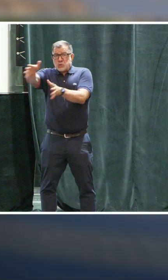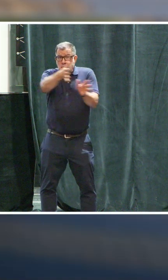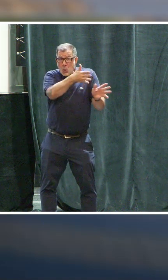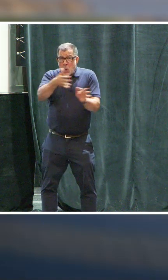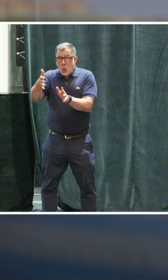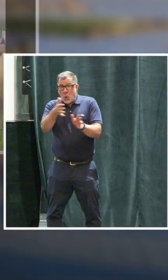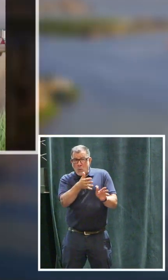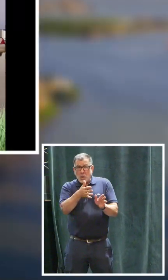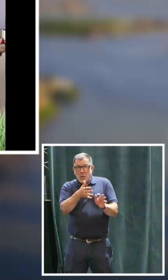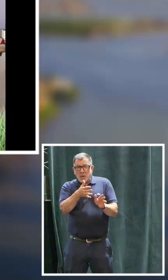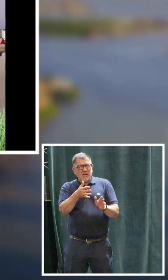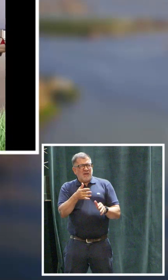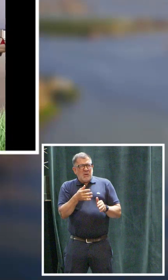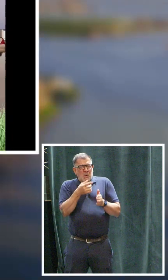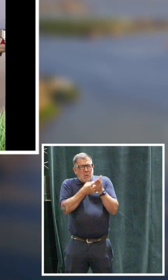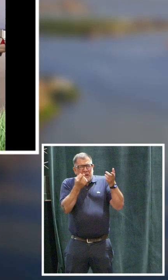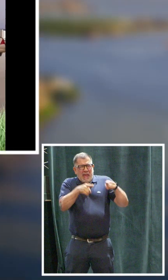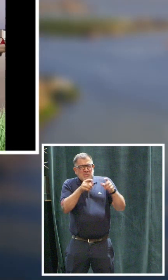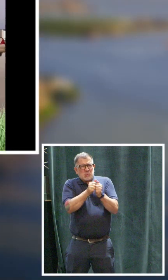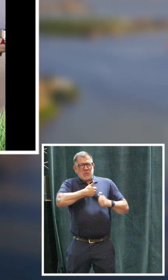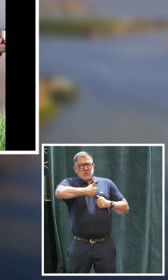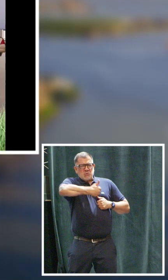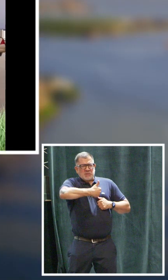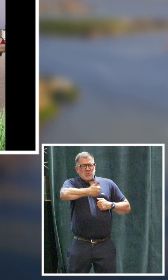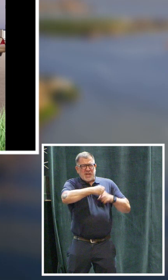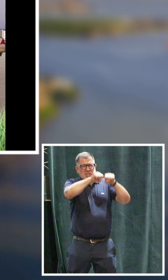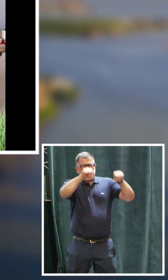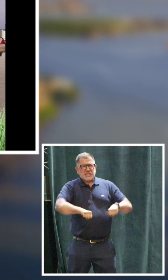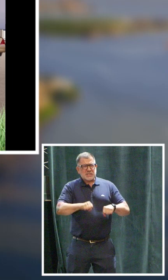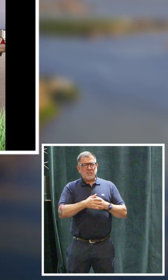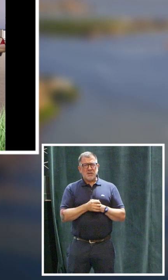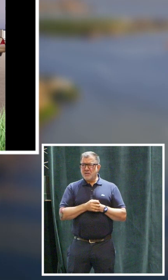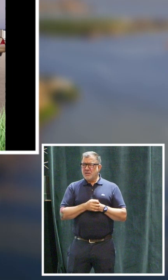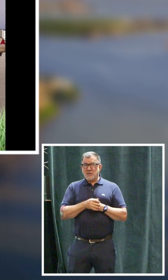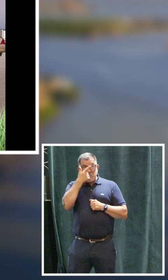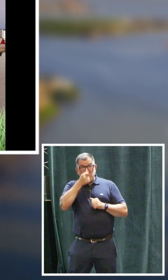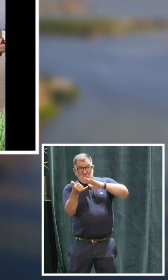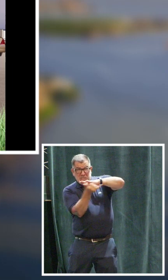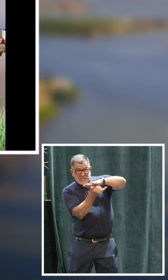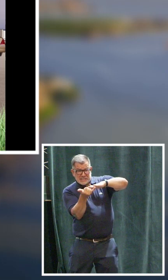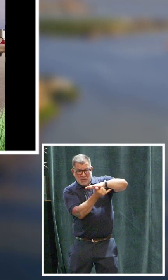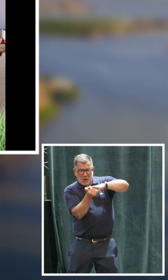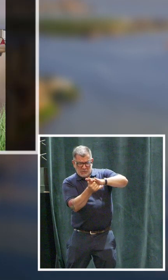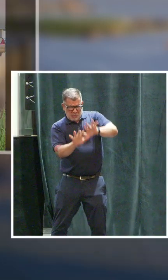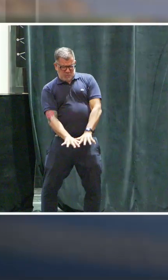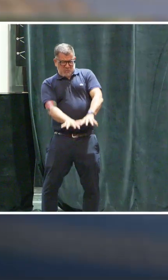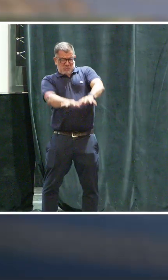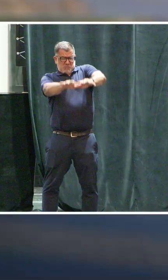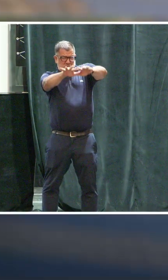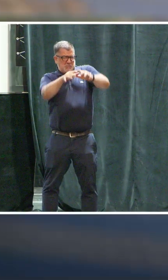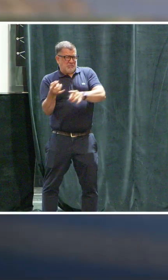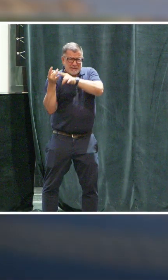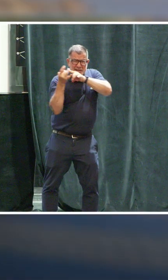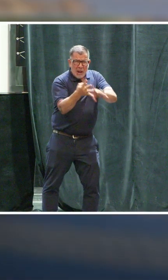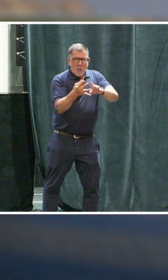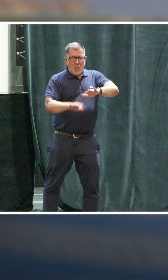transit system fit in with the subways? Because they had gotten tremendously flooded,